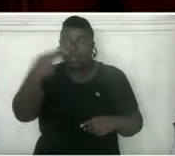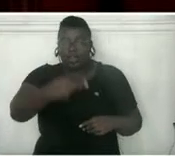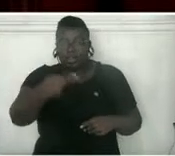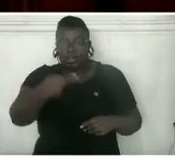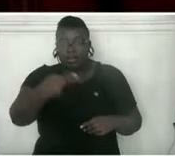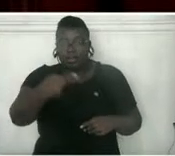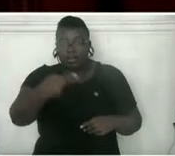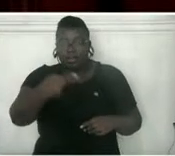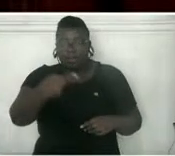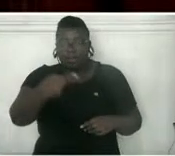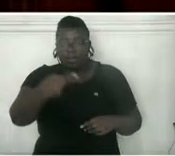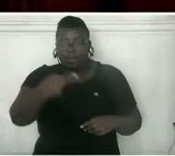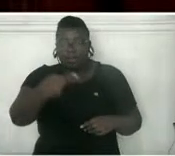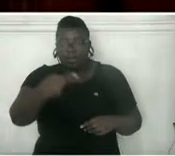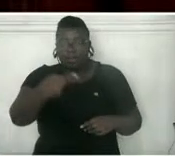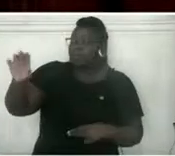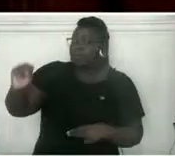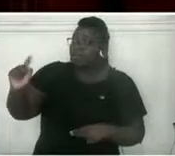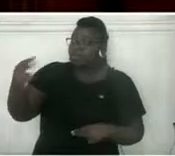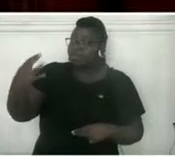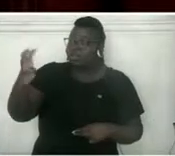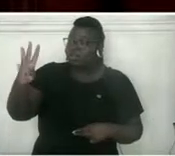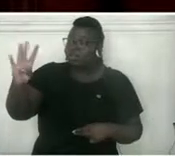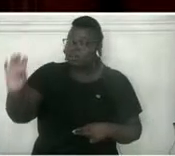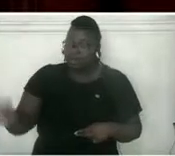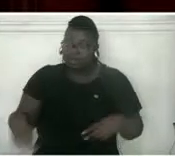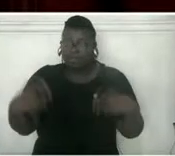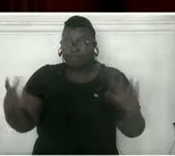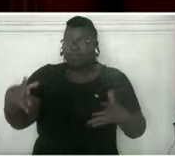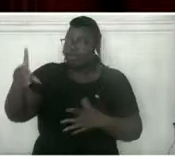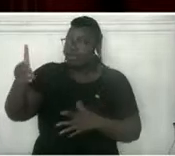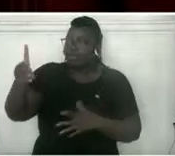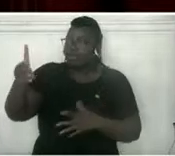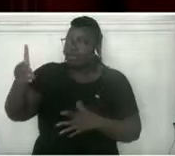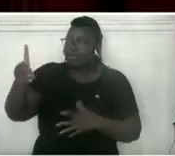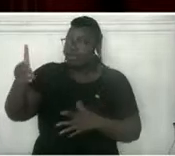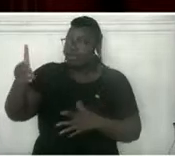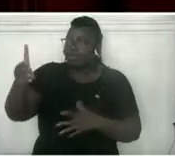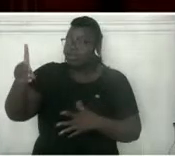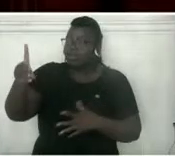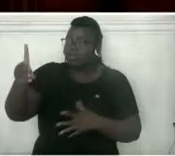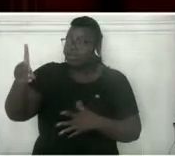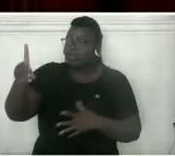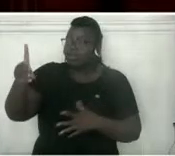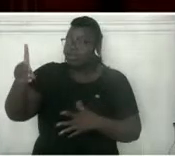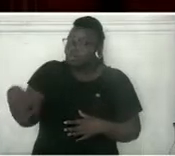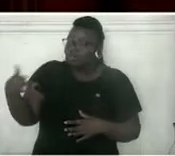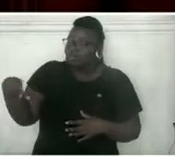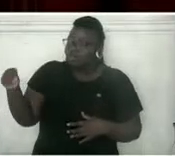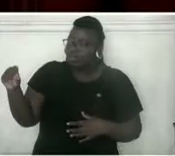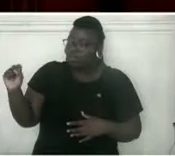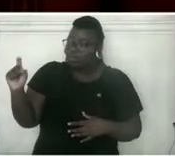Durban, East Tebe, Dube Trade Port, especially to ensure that the whole value